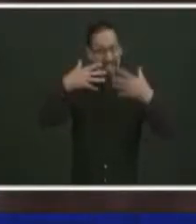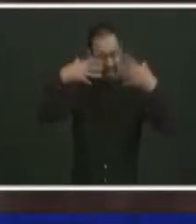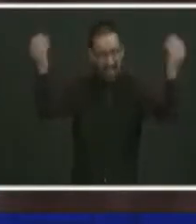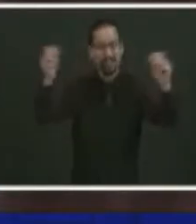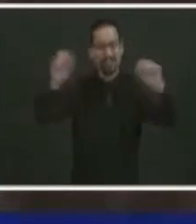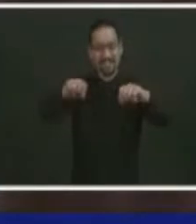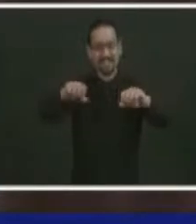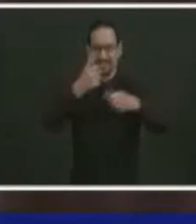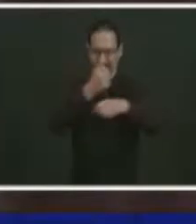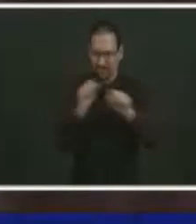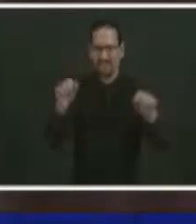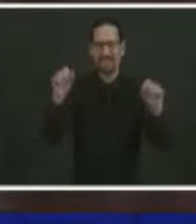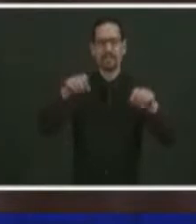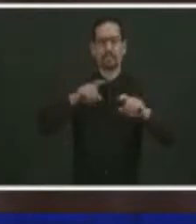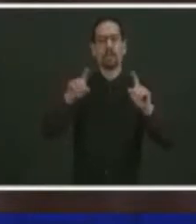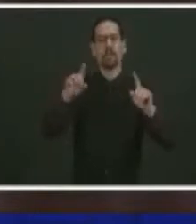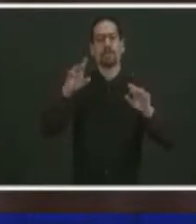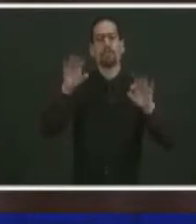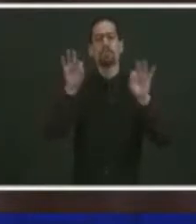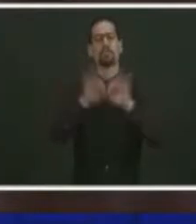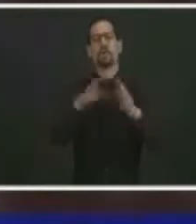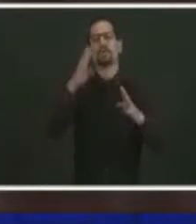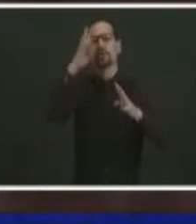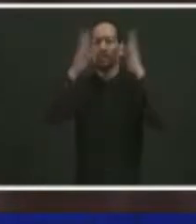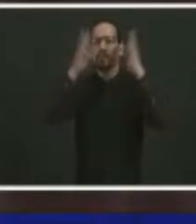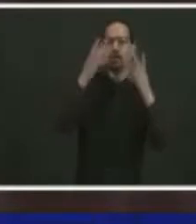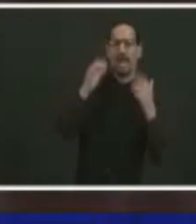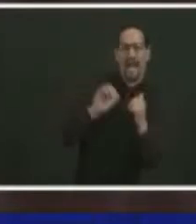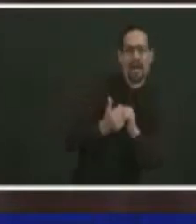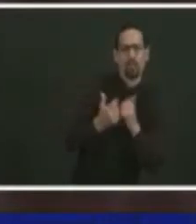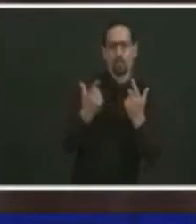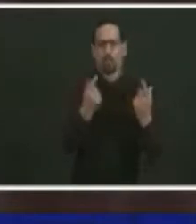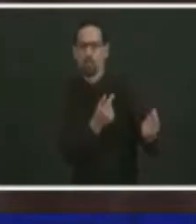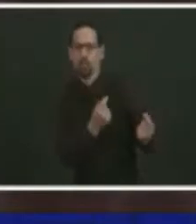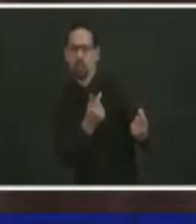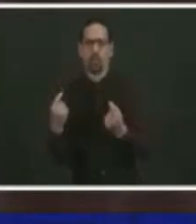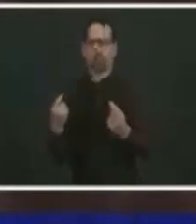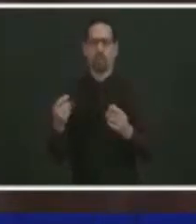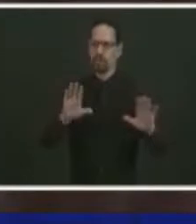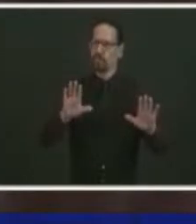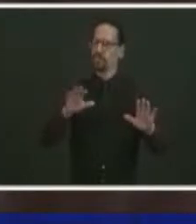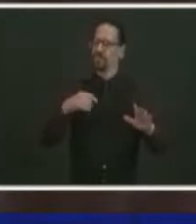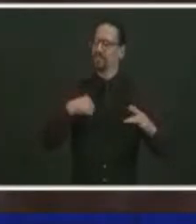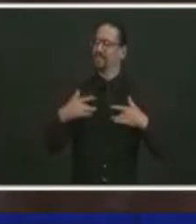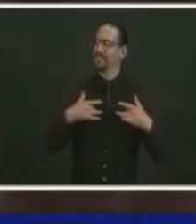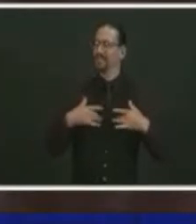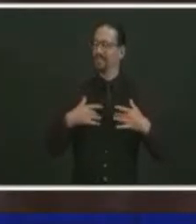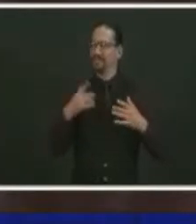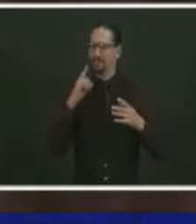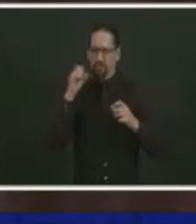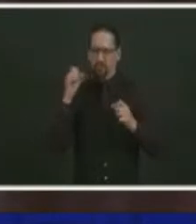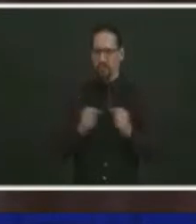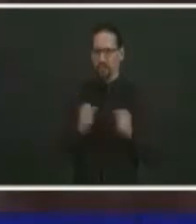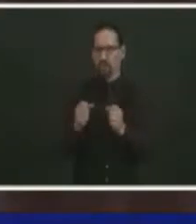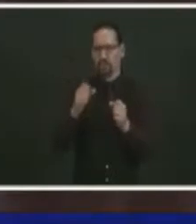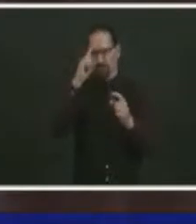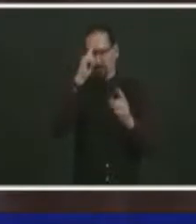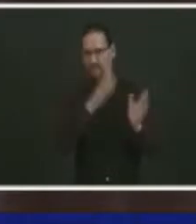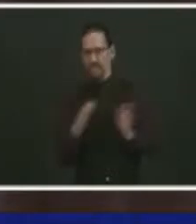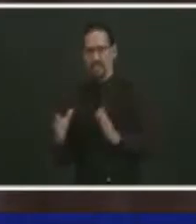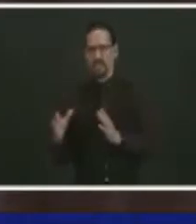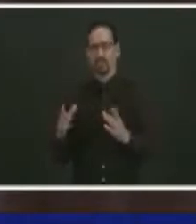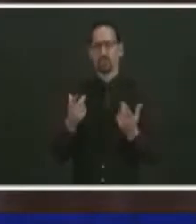are trying to come up with strategies, right? We're trying to come up, a strategy of having a heavy-handed